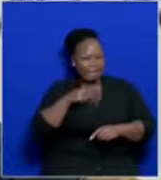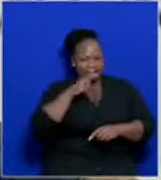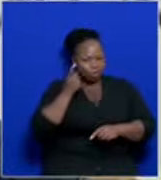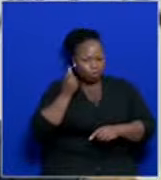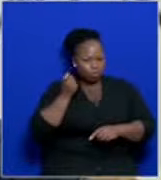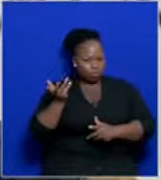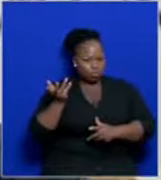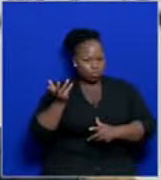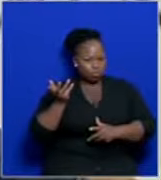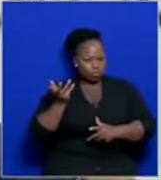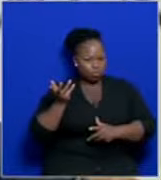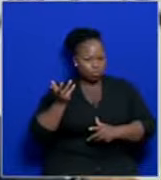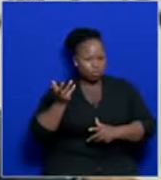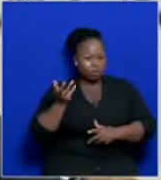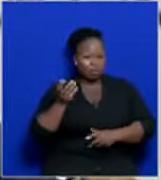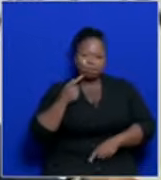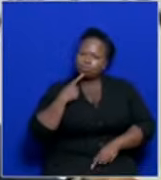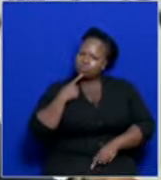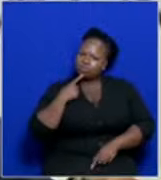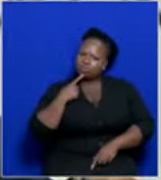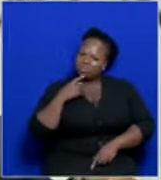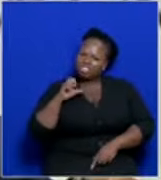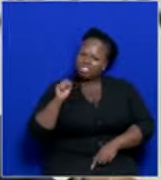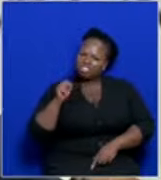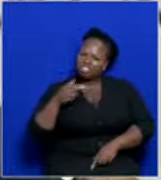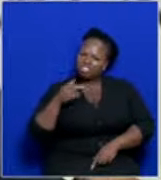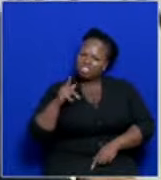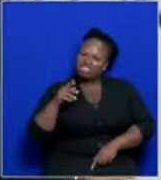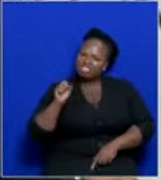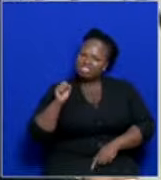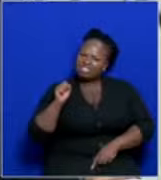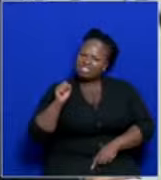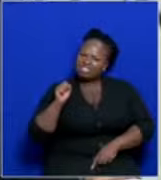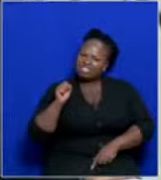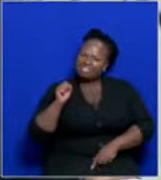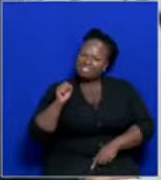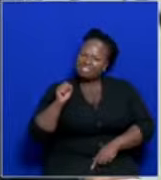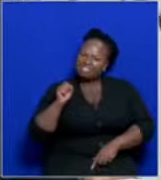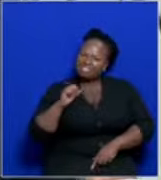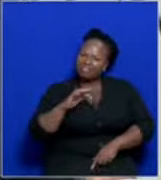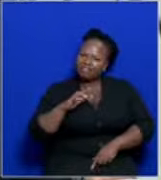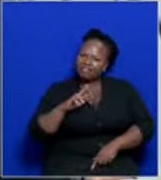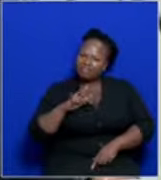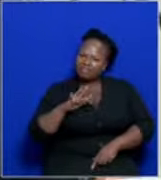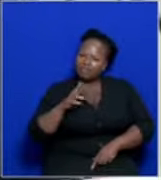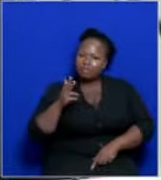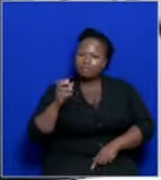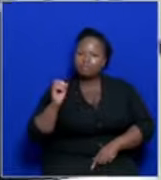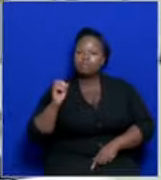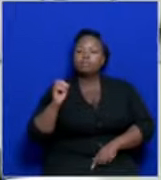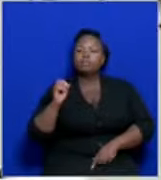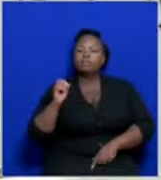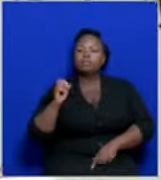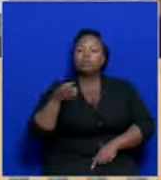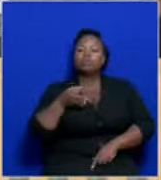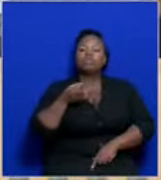It's Shanks. 580. Oh, it's a forwarded message. It's a forwarded message.